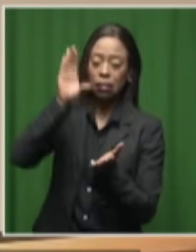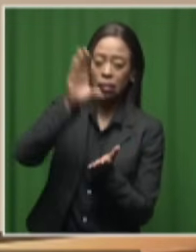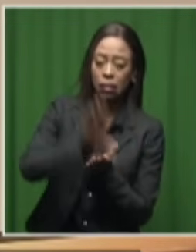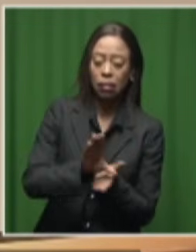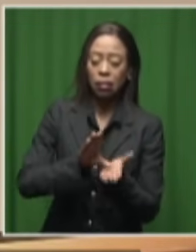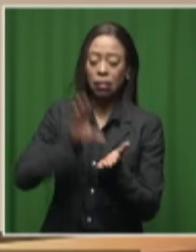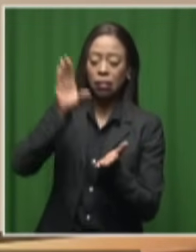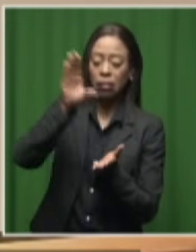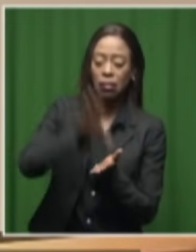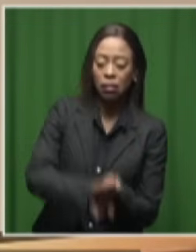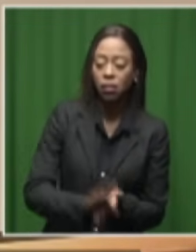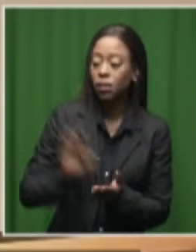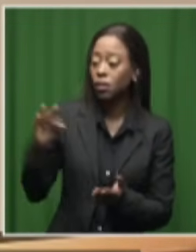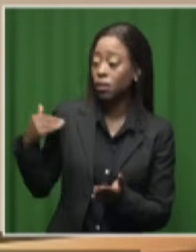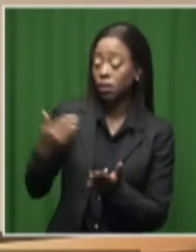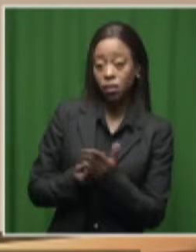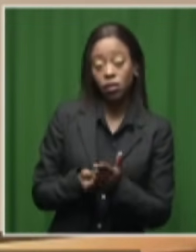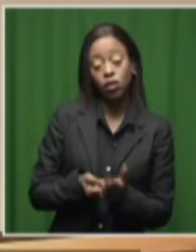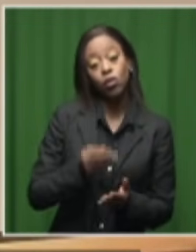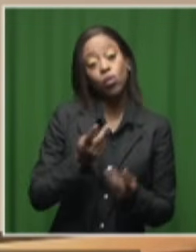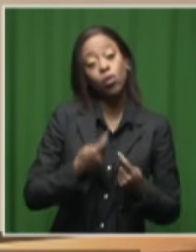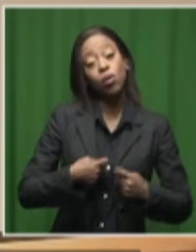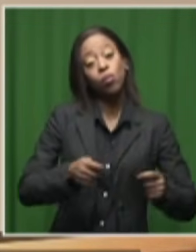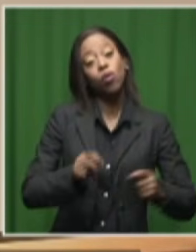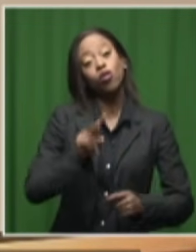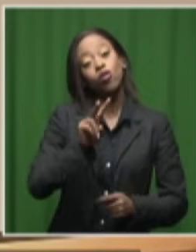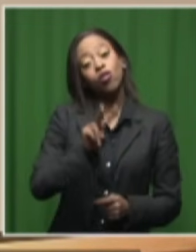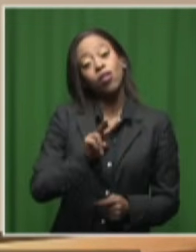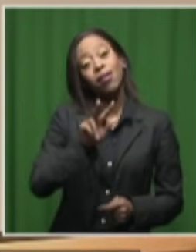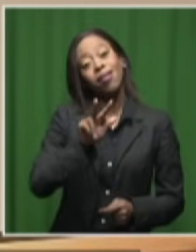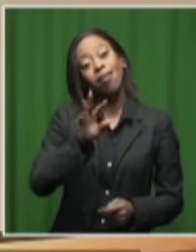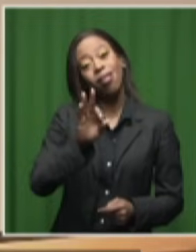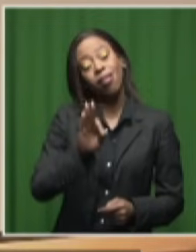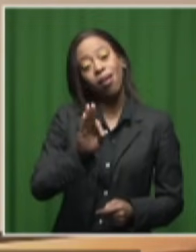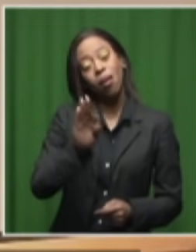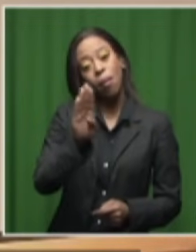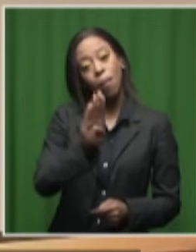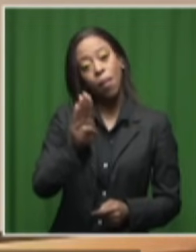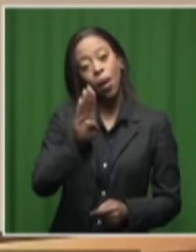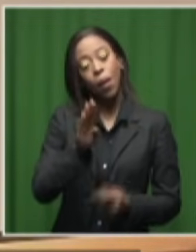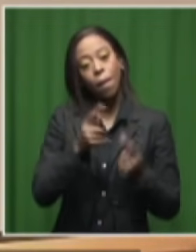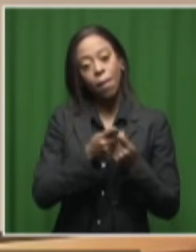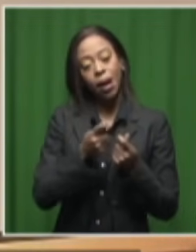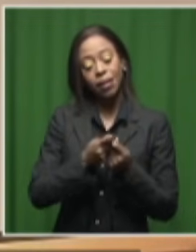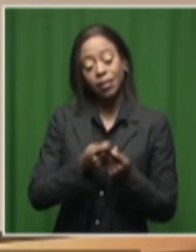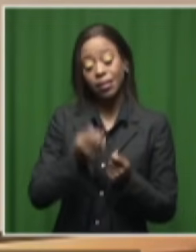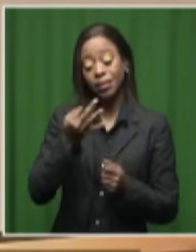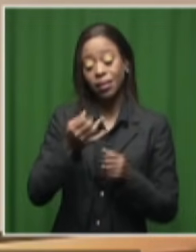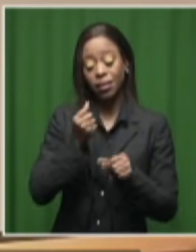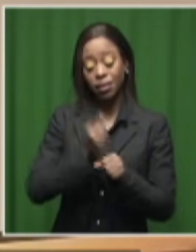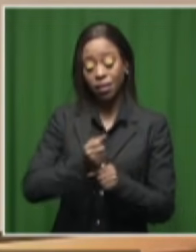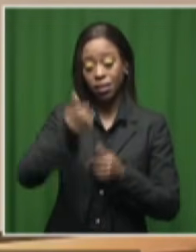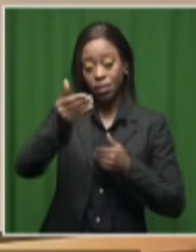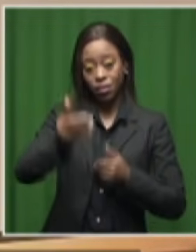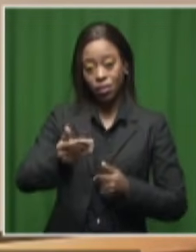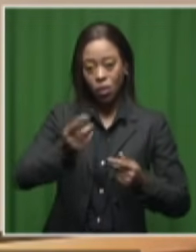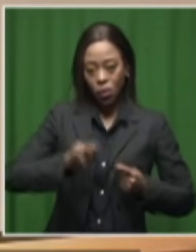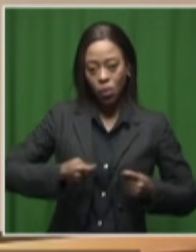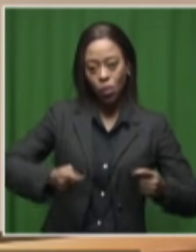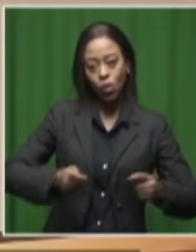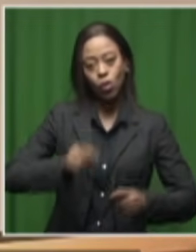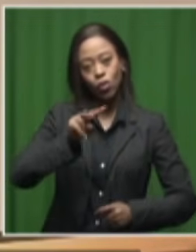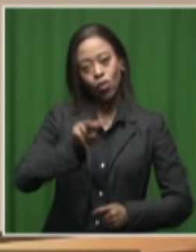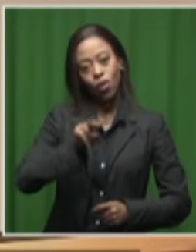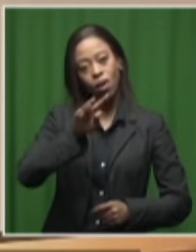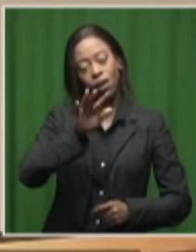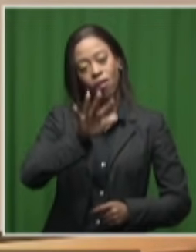ESCOM to date, we spent 283 billion rand on ESCOM. Over the next 3 years, we're going to spend another 254 billion